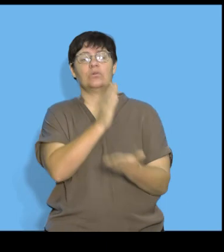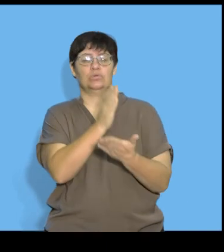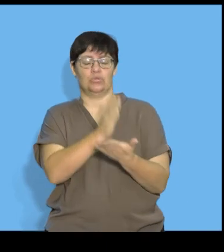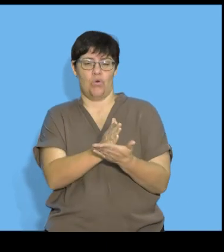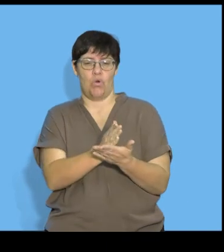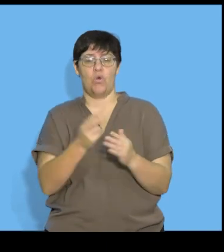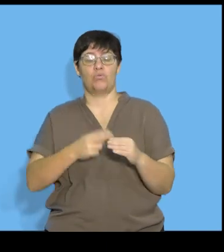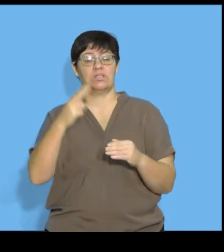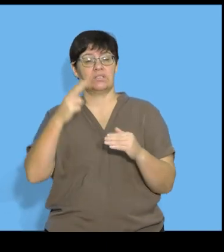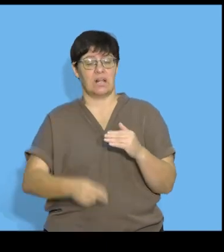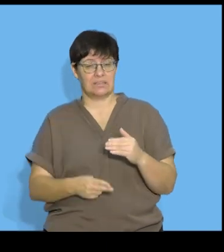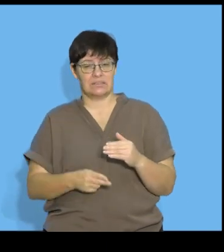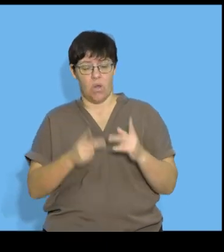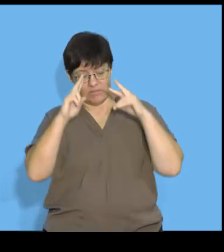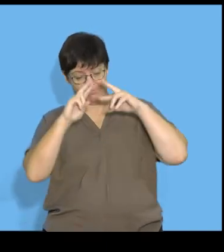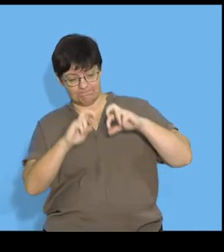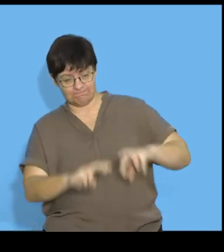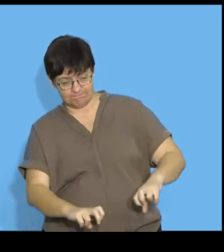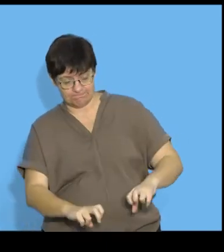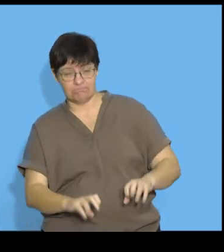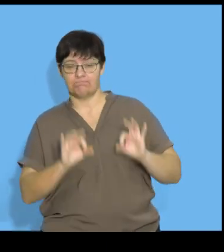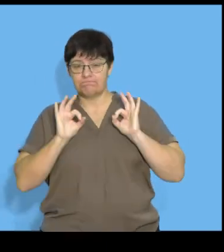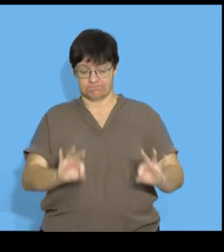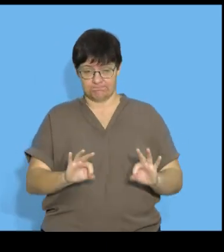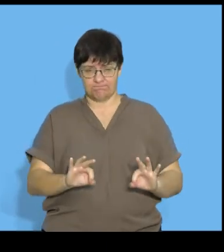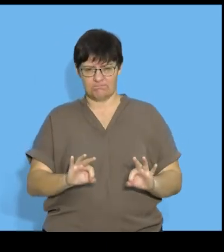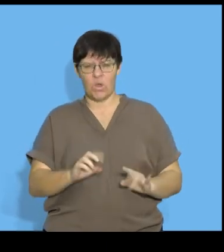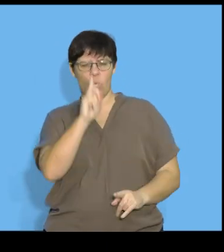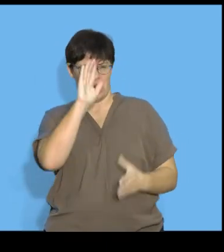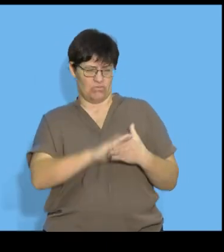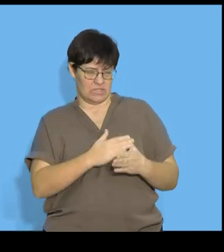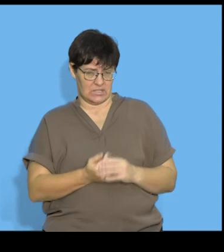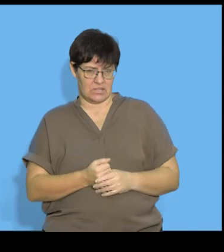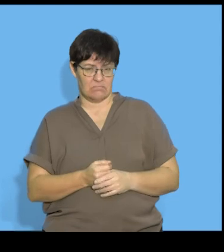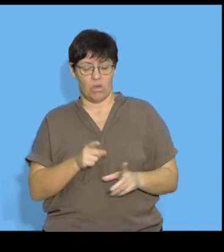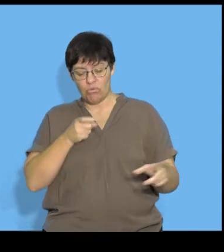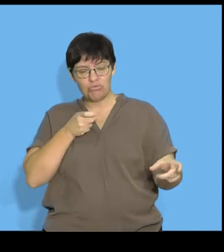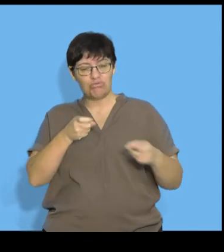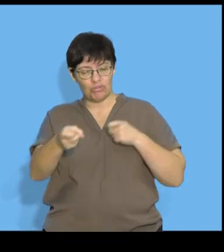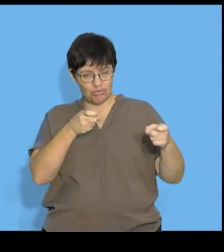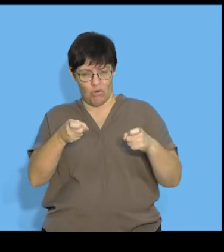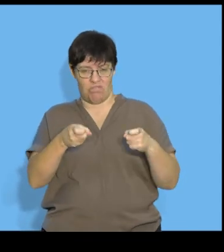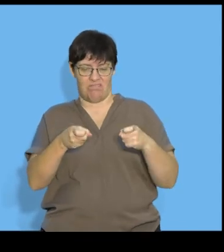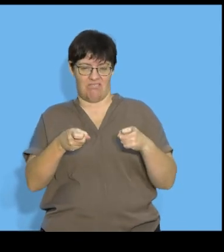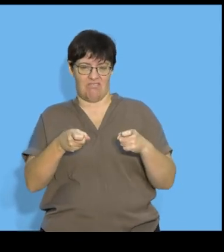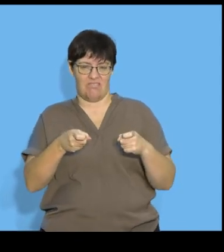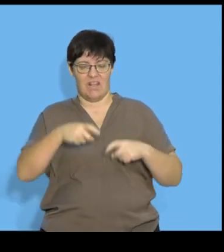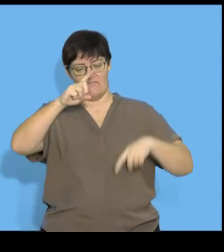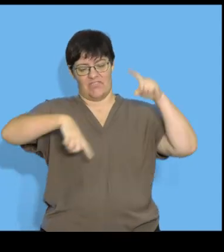results of the investigation were valid. In other words, the controlled